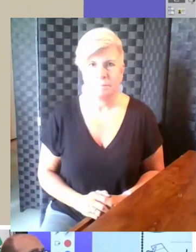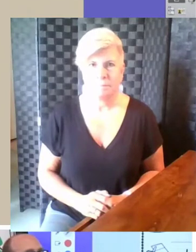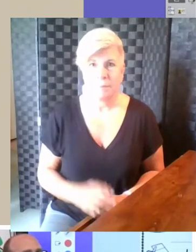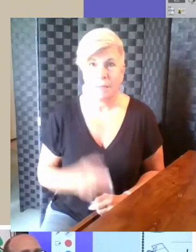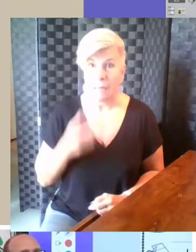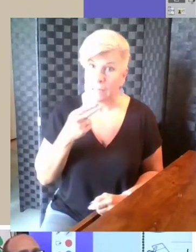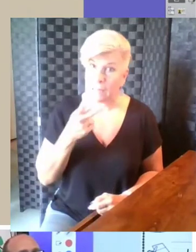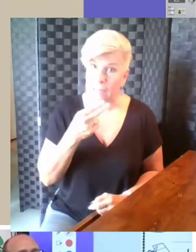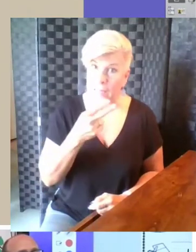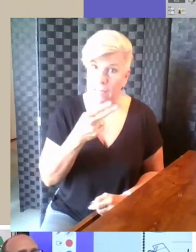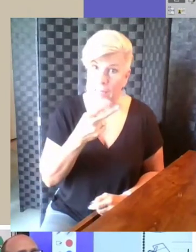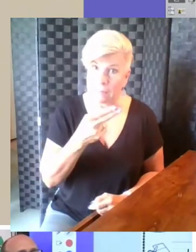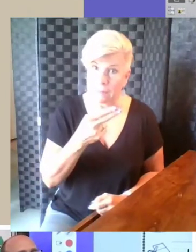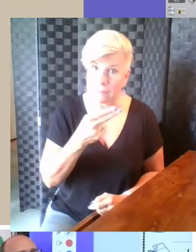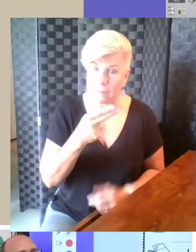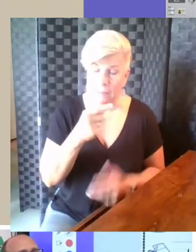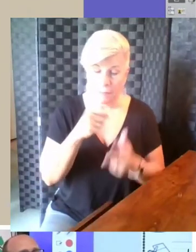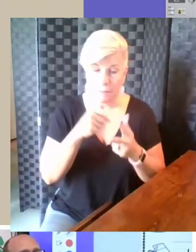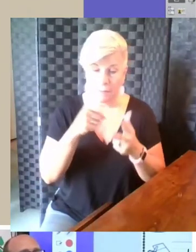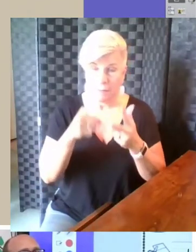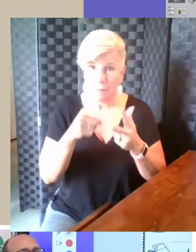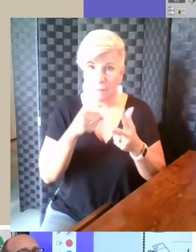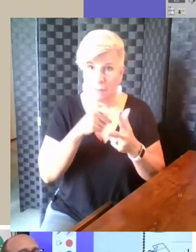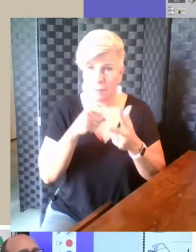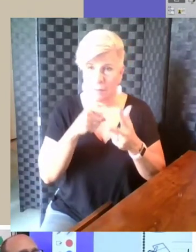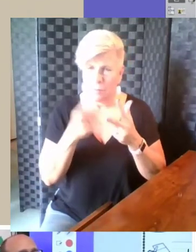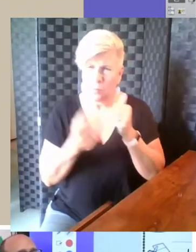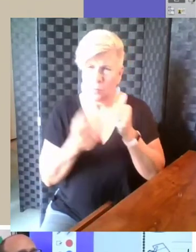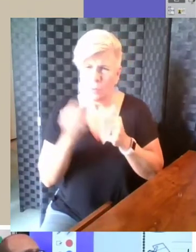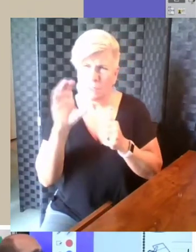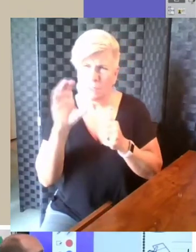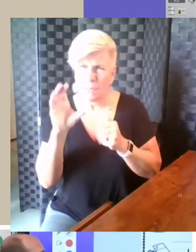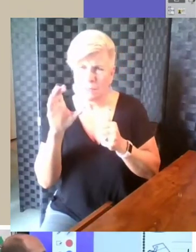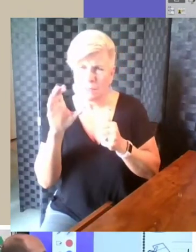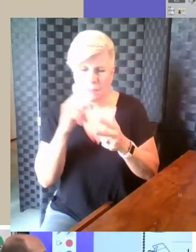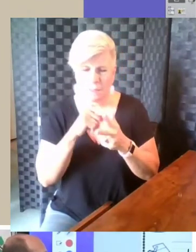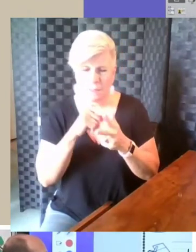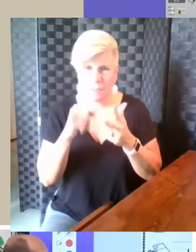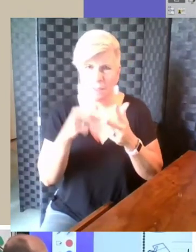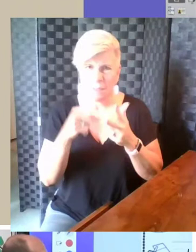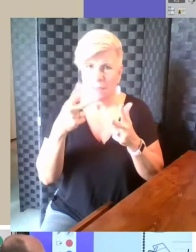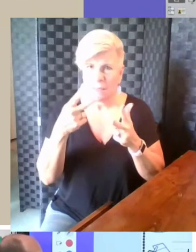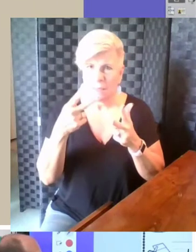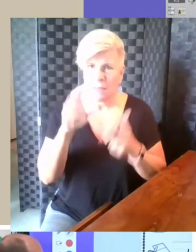Cut. Write the consonants in cut.